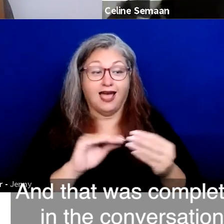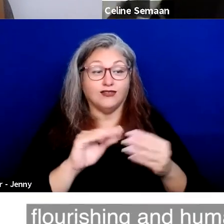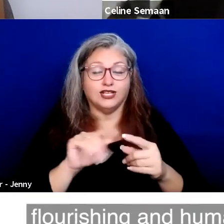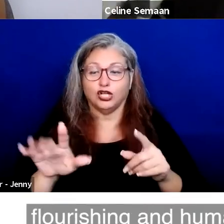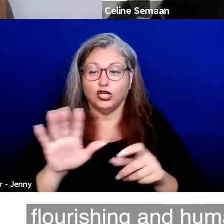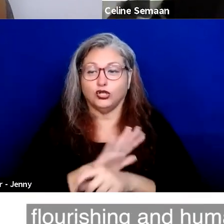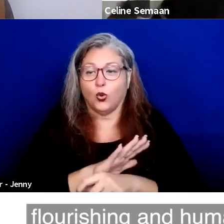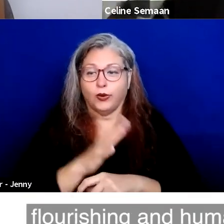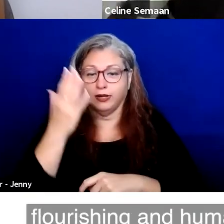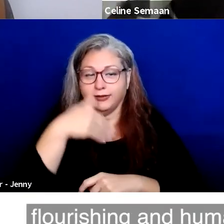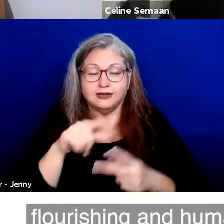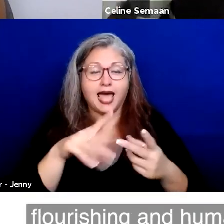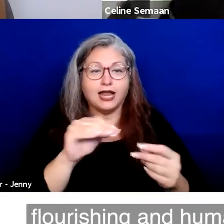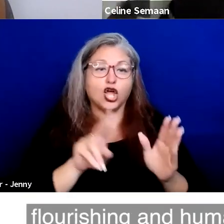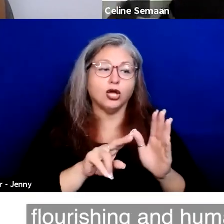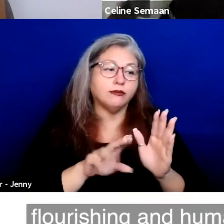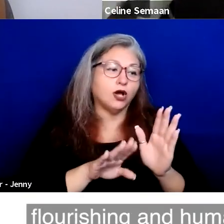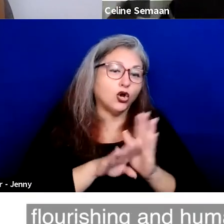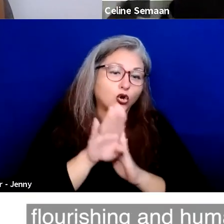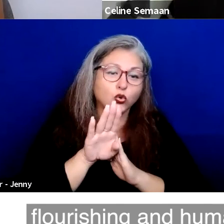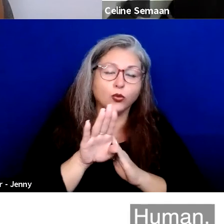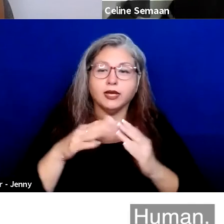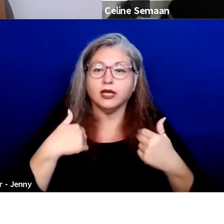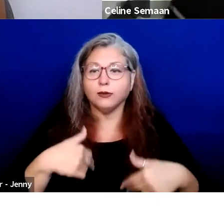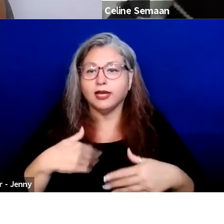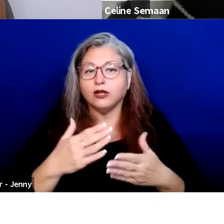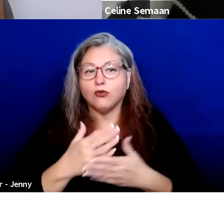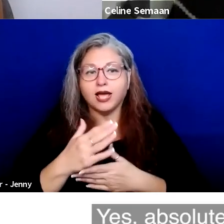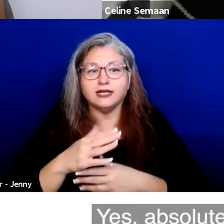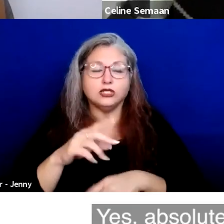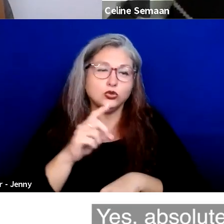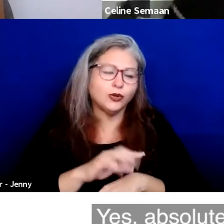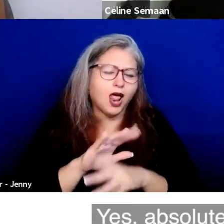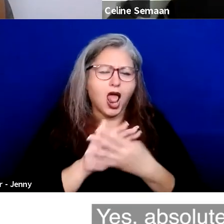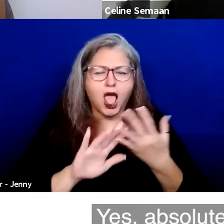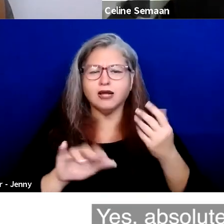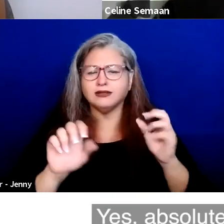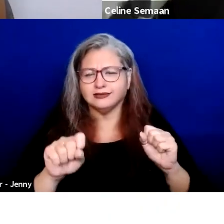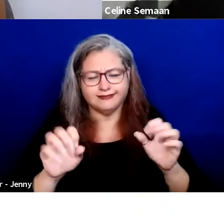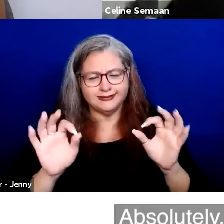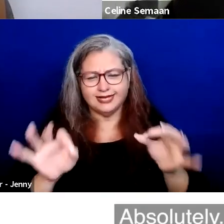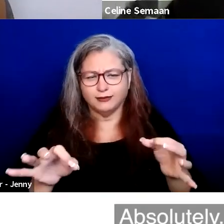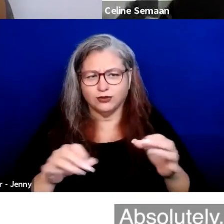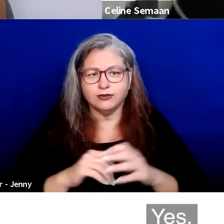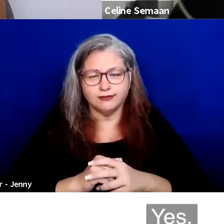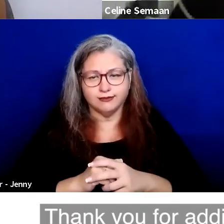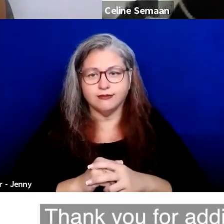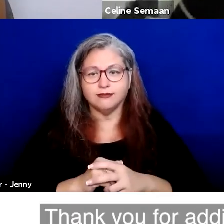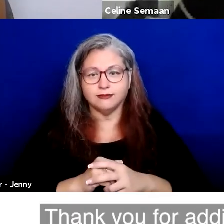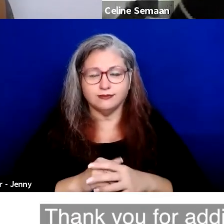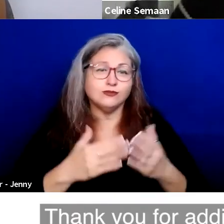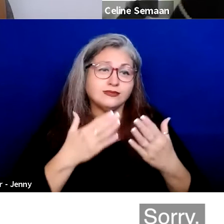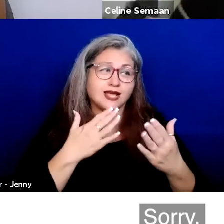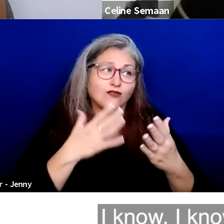And human flourishing and human flourishing, not just the rights, human beauty. And yes, absolutely. Absolutely. Yes. Thank